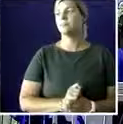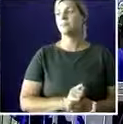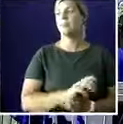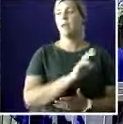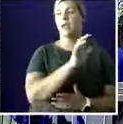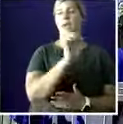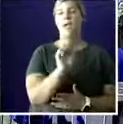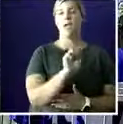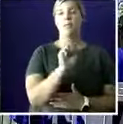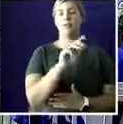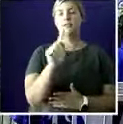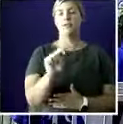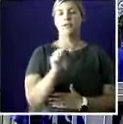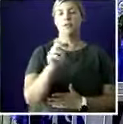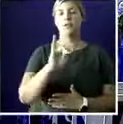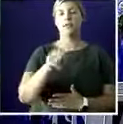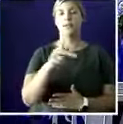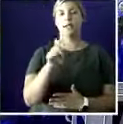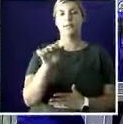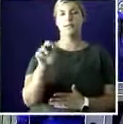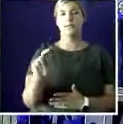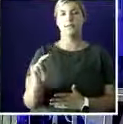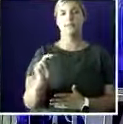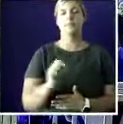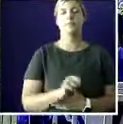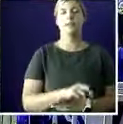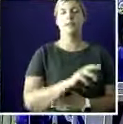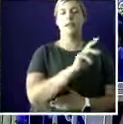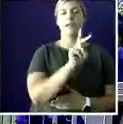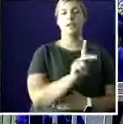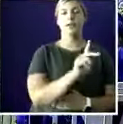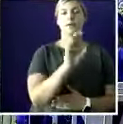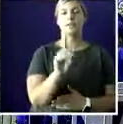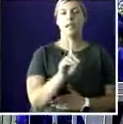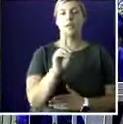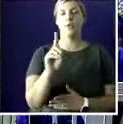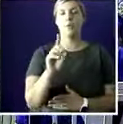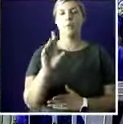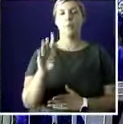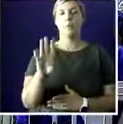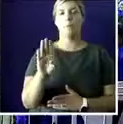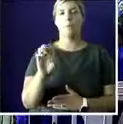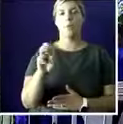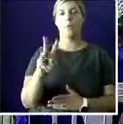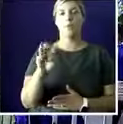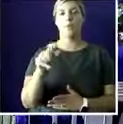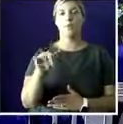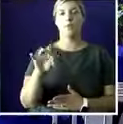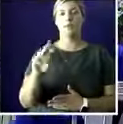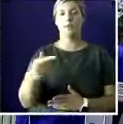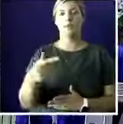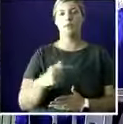Abby Taylor Jackson. Keir Daniel Bowling.